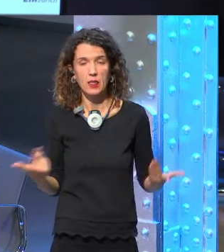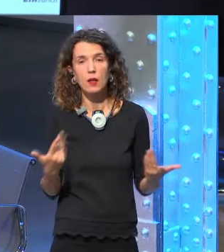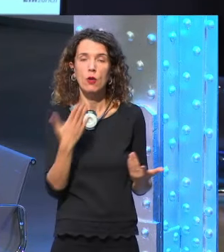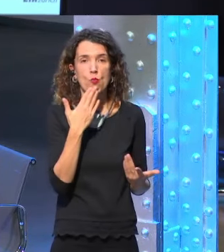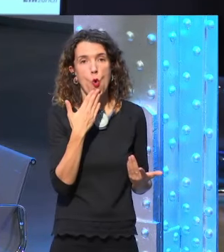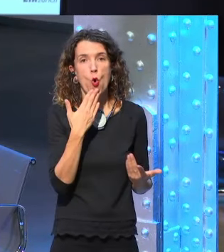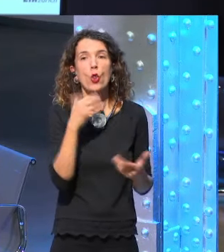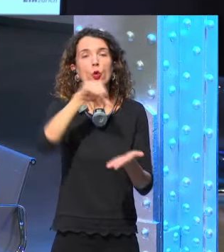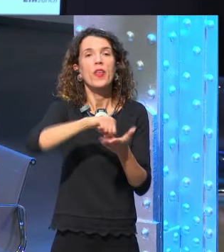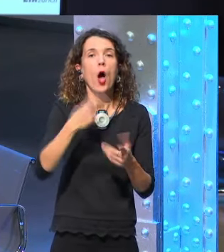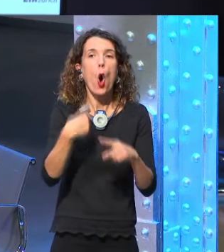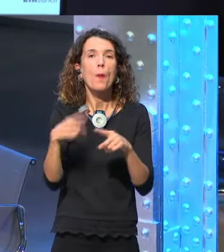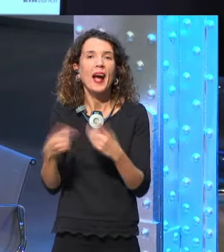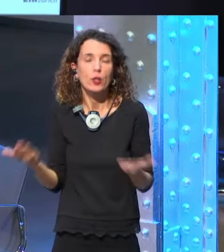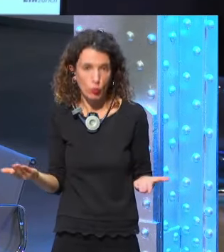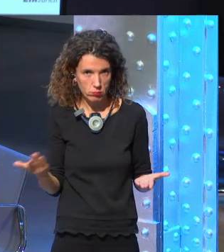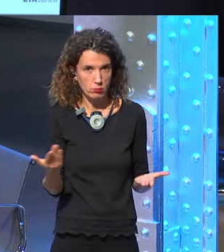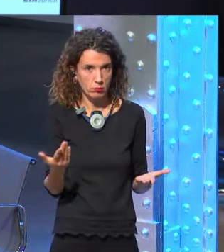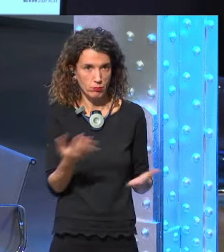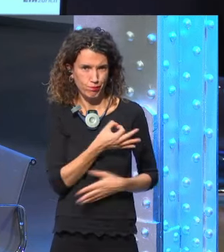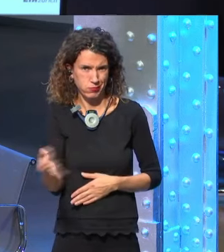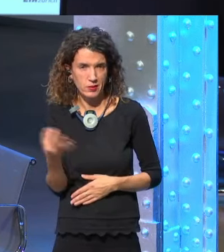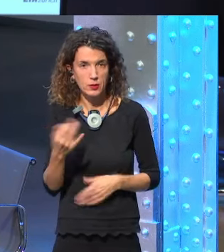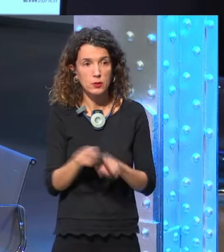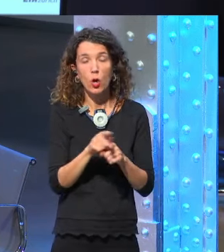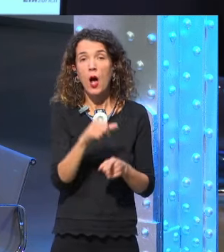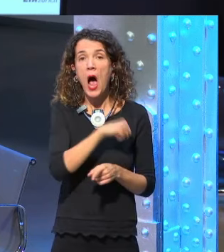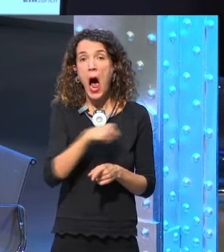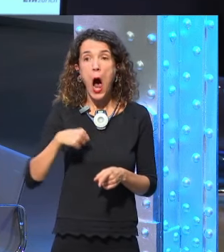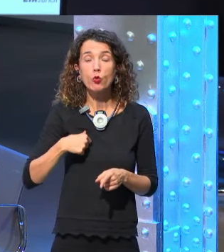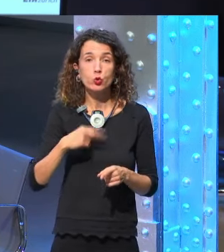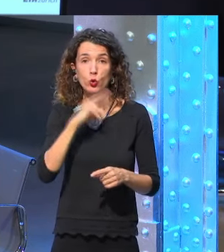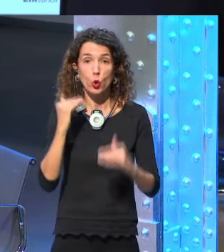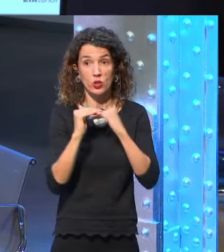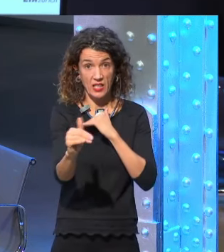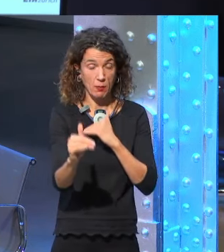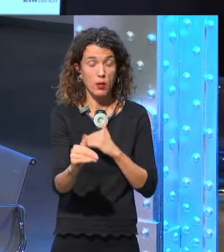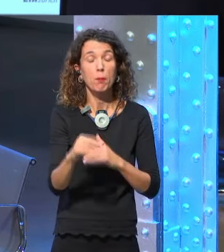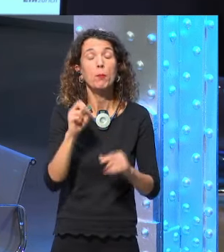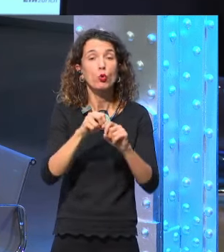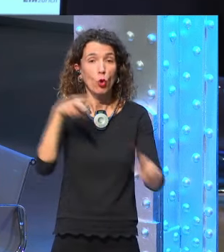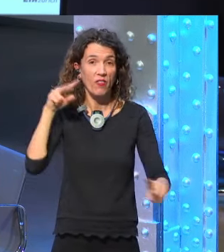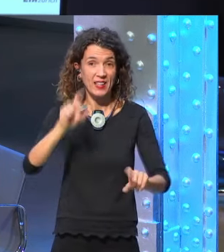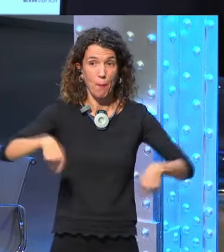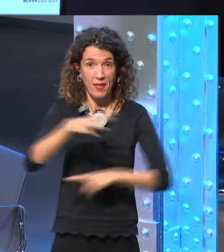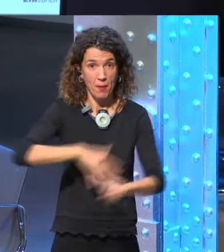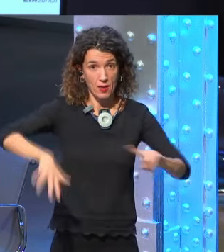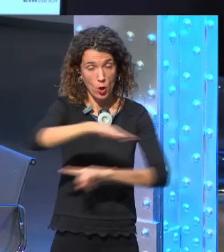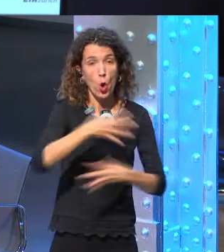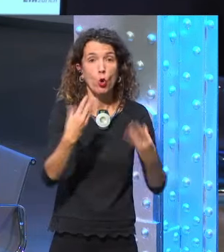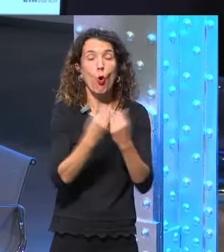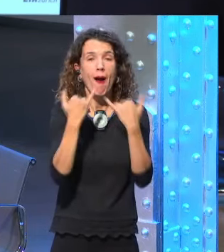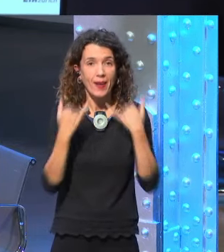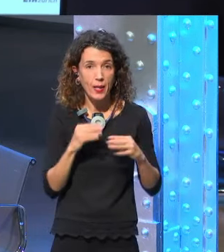idea is that it's fully self-sustainable in ecological terms, so you have energy generation in it, etc.